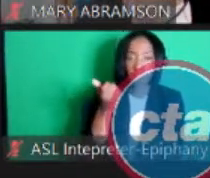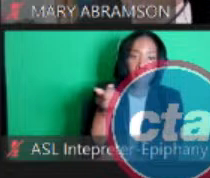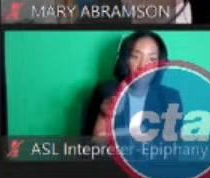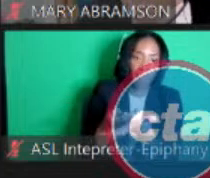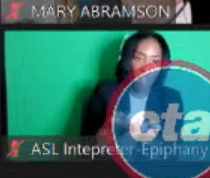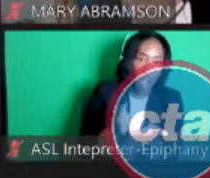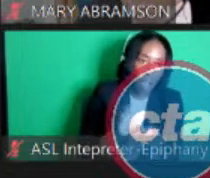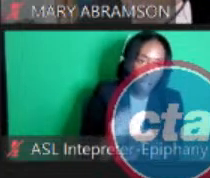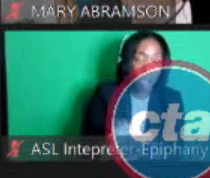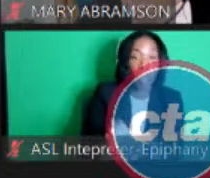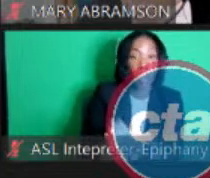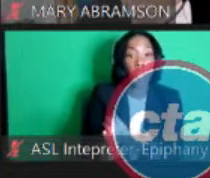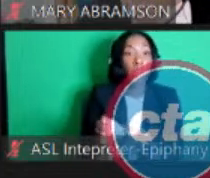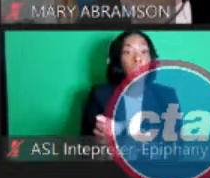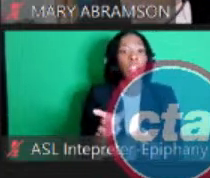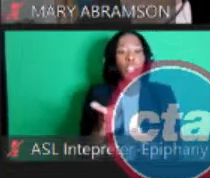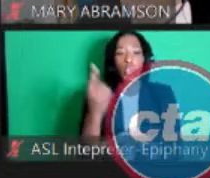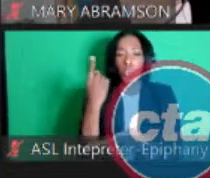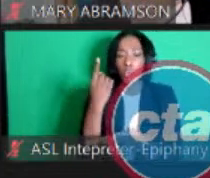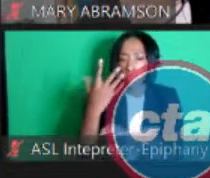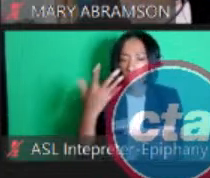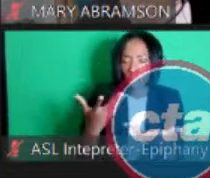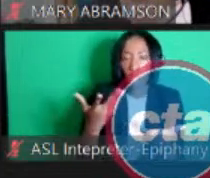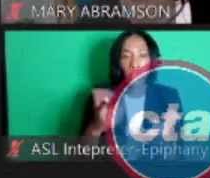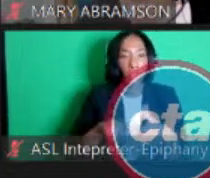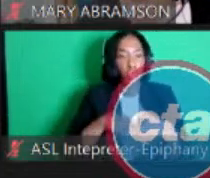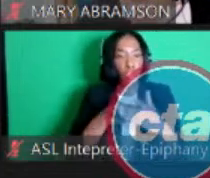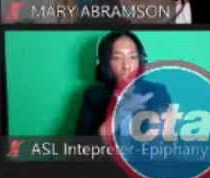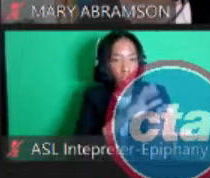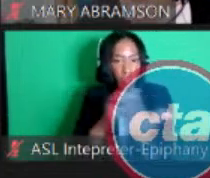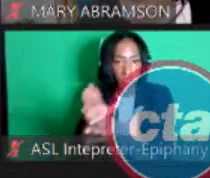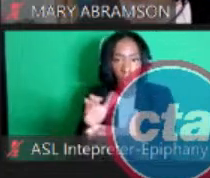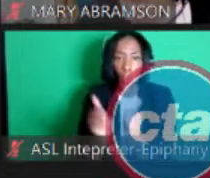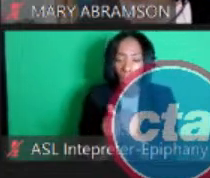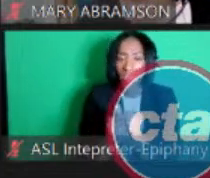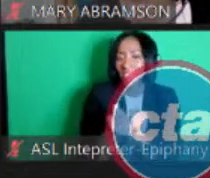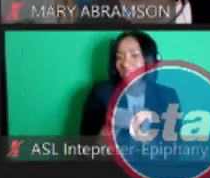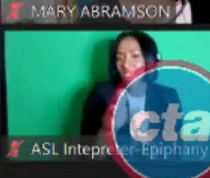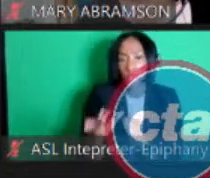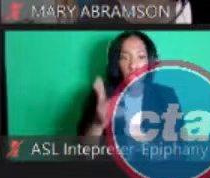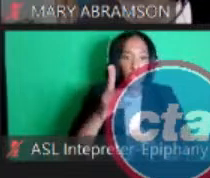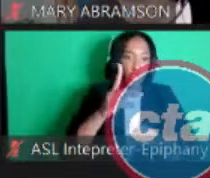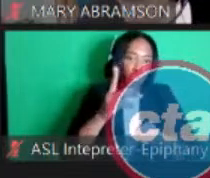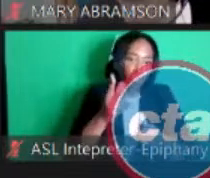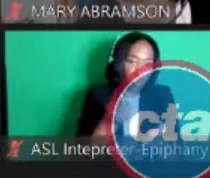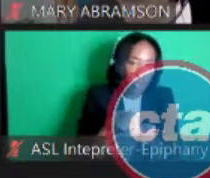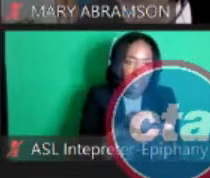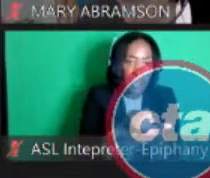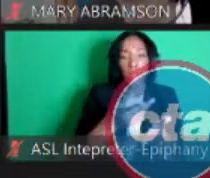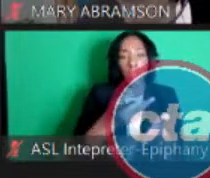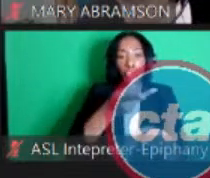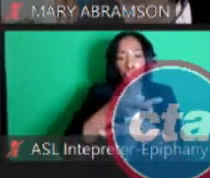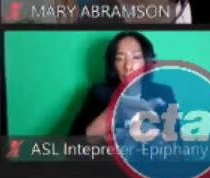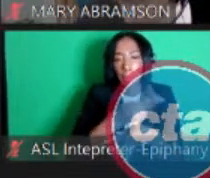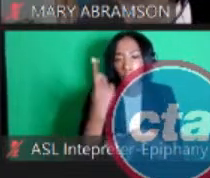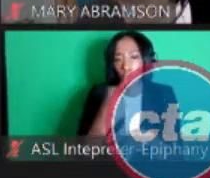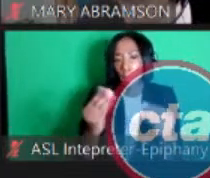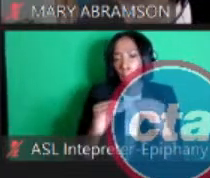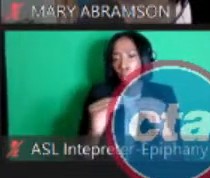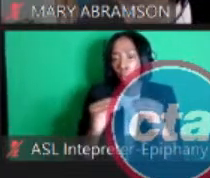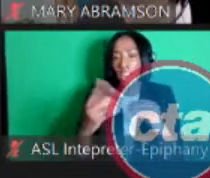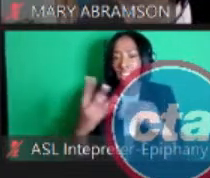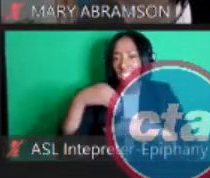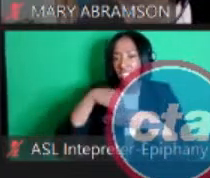corridors that we want to initially start addressing with various treatments for more infrastructure